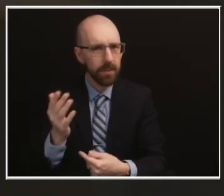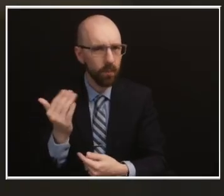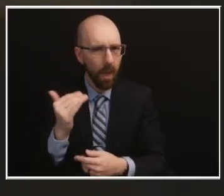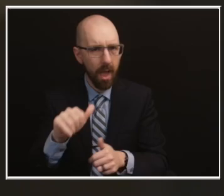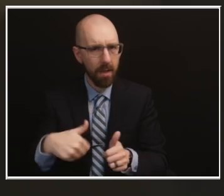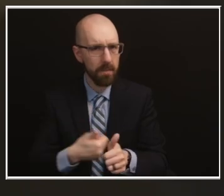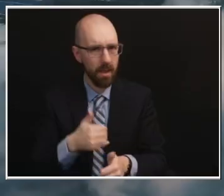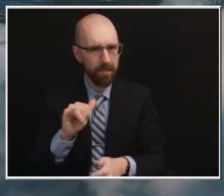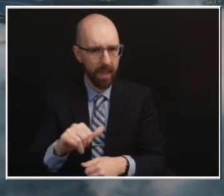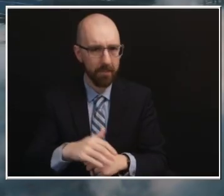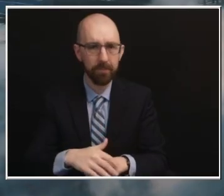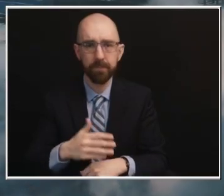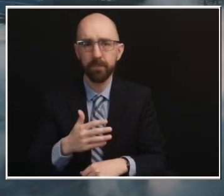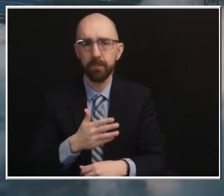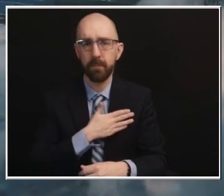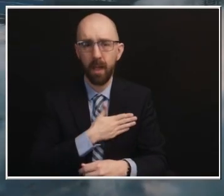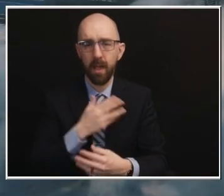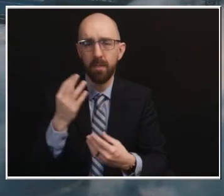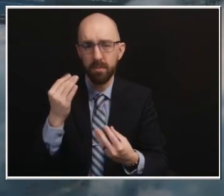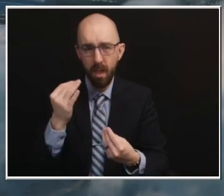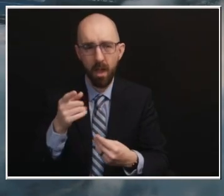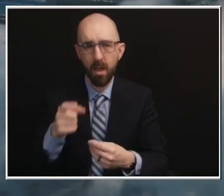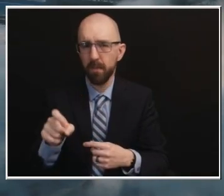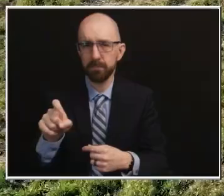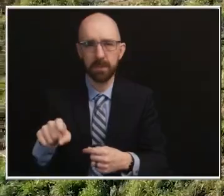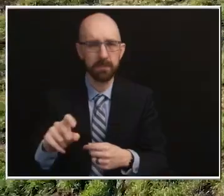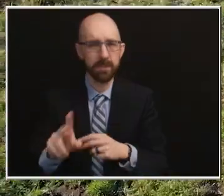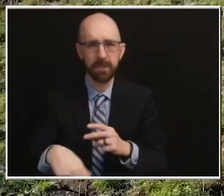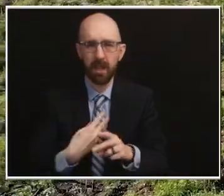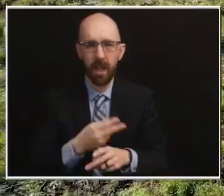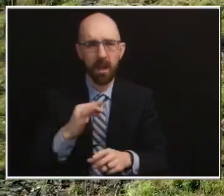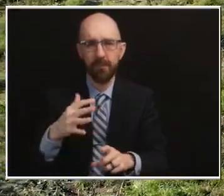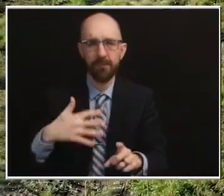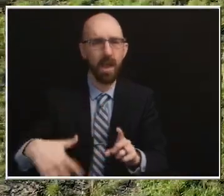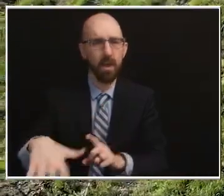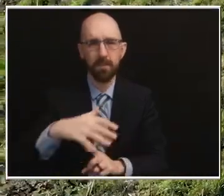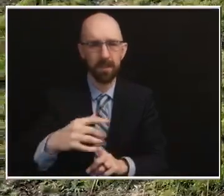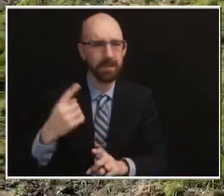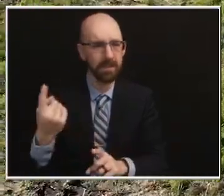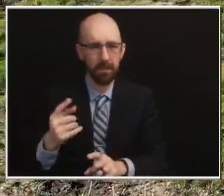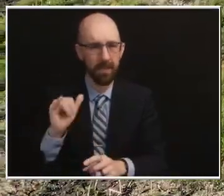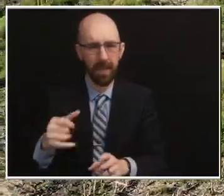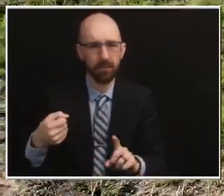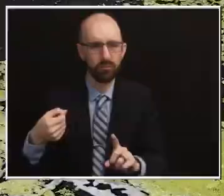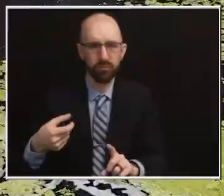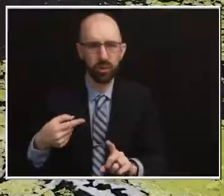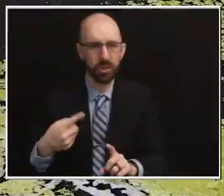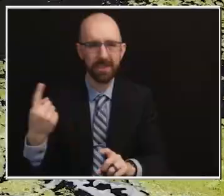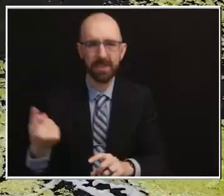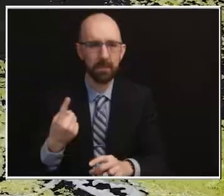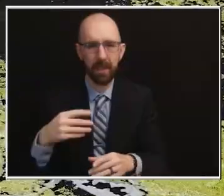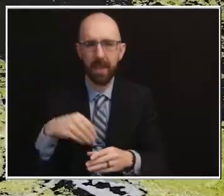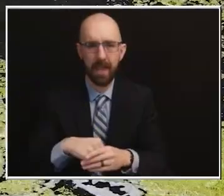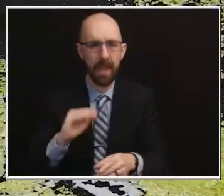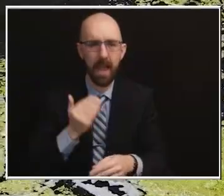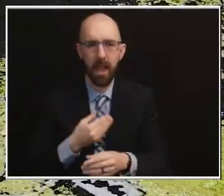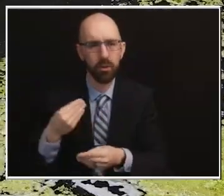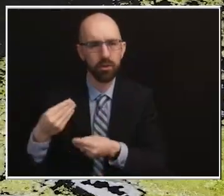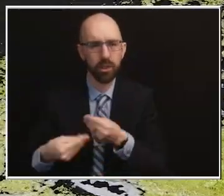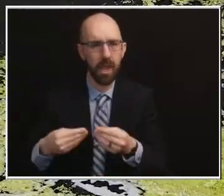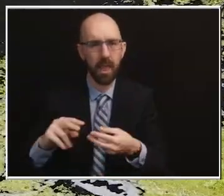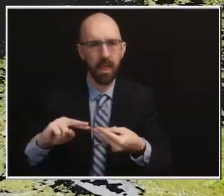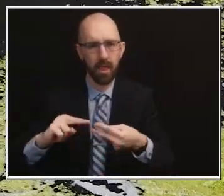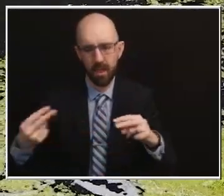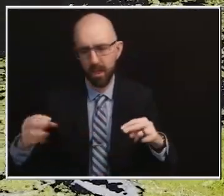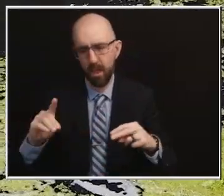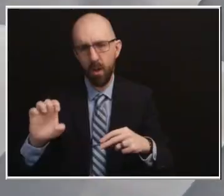my kind of leading thought is that there must be something environmental that is triggering something within our genetic code to flip the switch